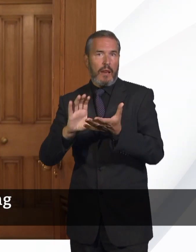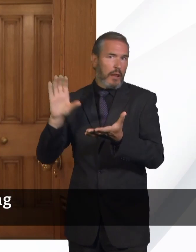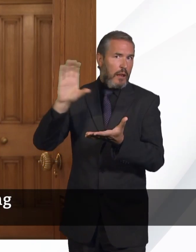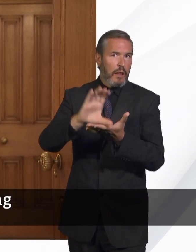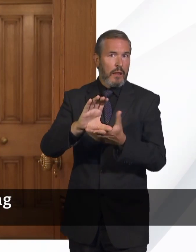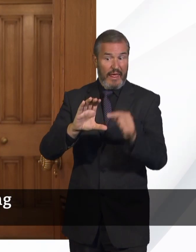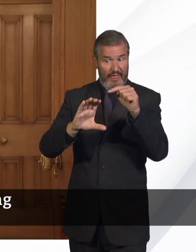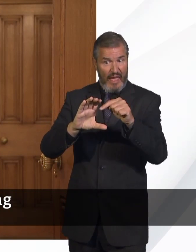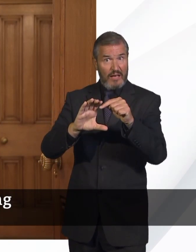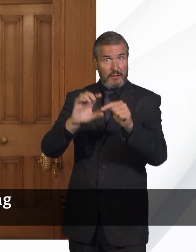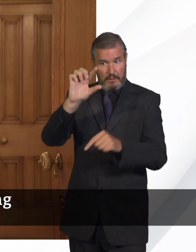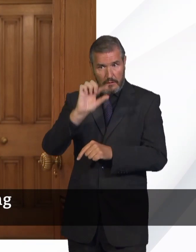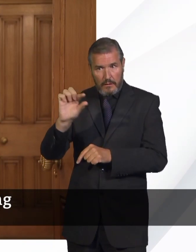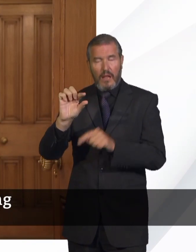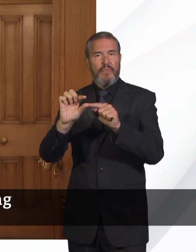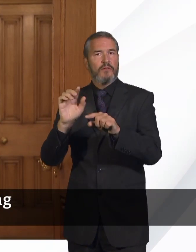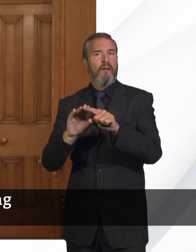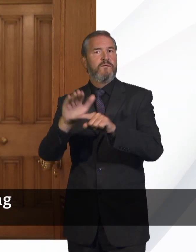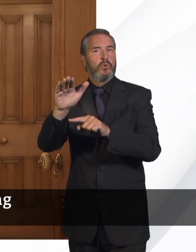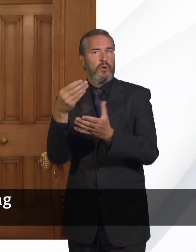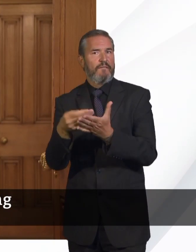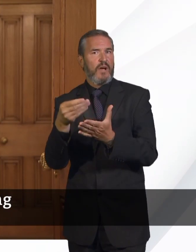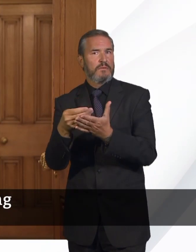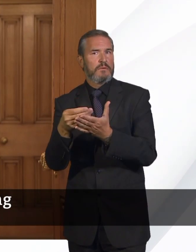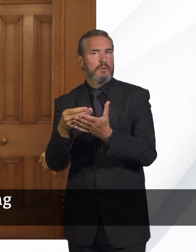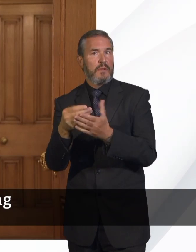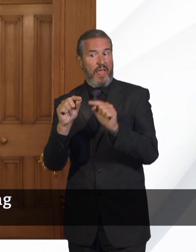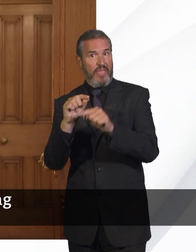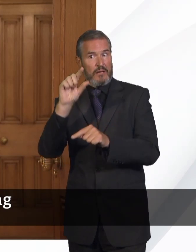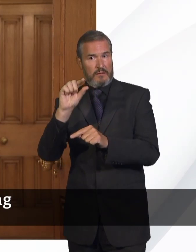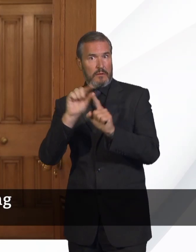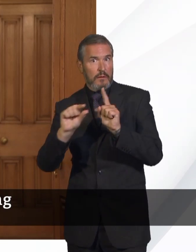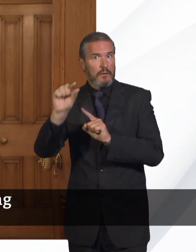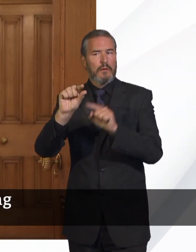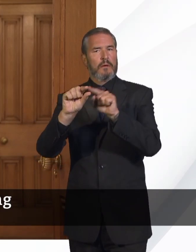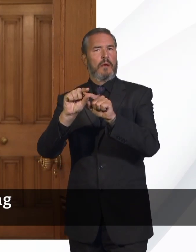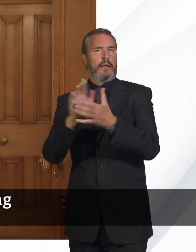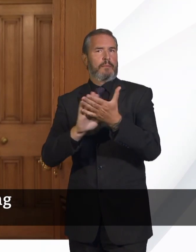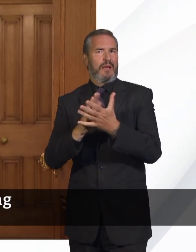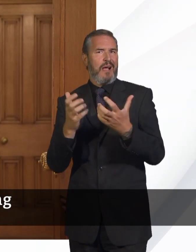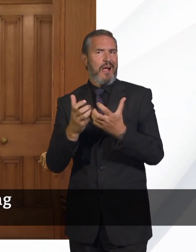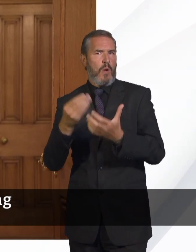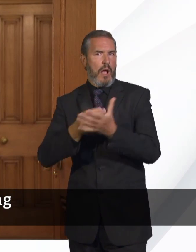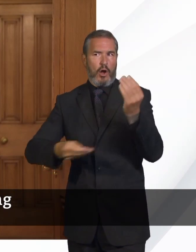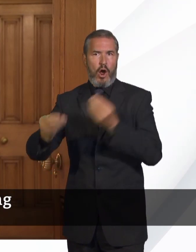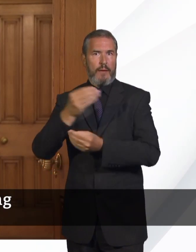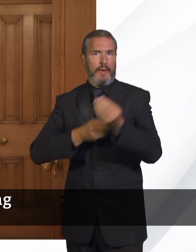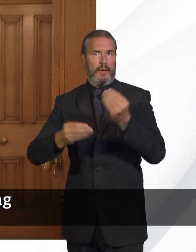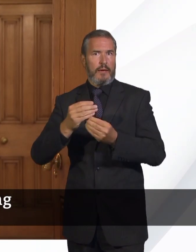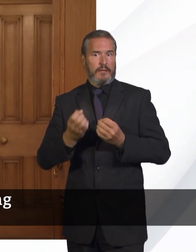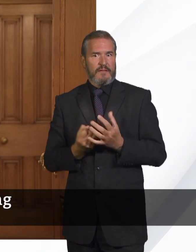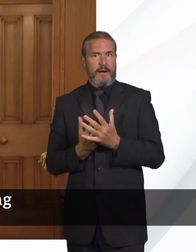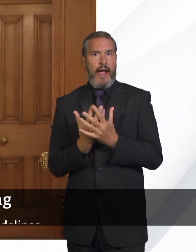that, we also had the Future Fund, and we will be making further announcements in terms of how we get the economy going in terms of